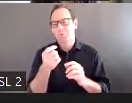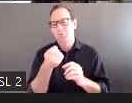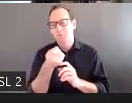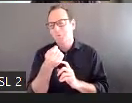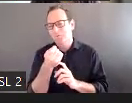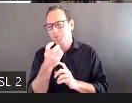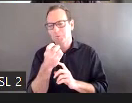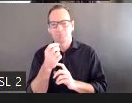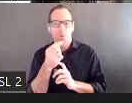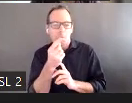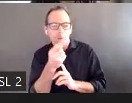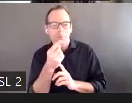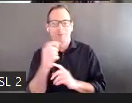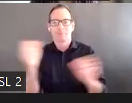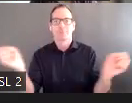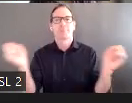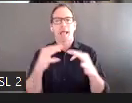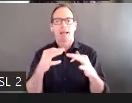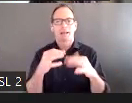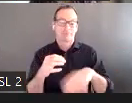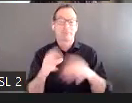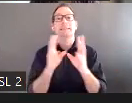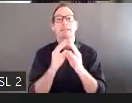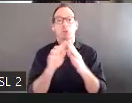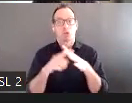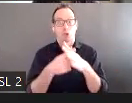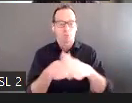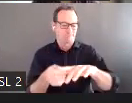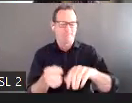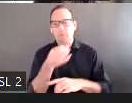and begin our session shortly. Thank you so much.